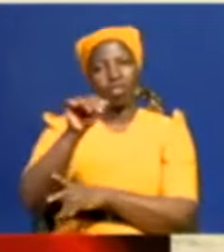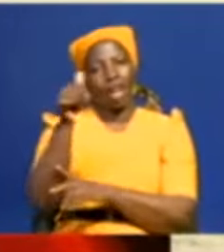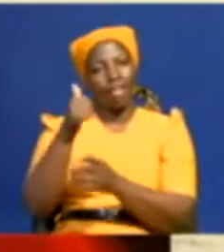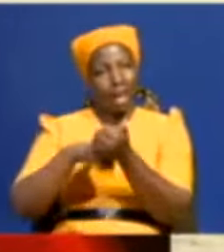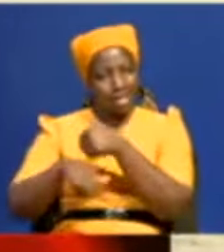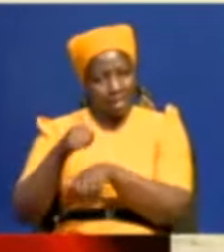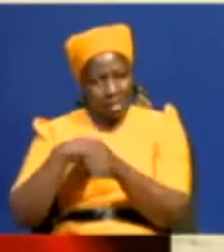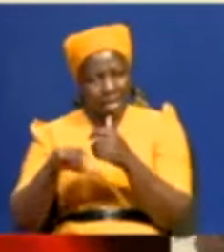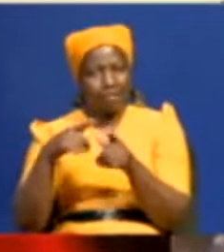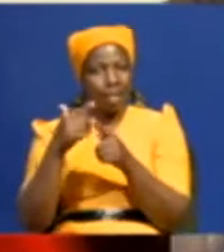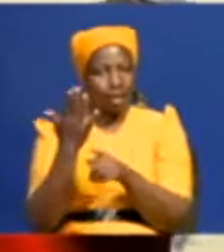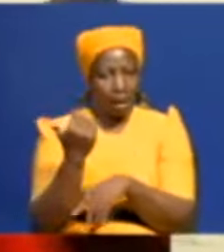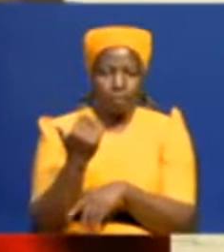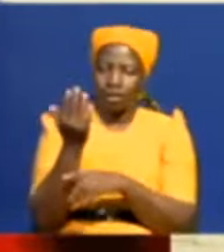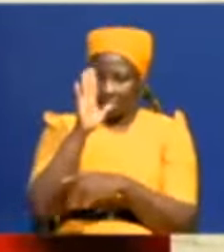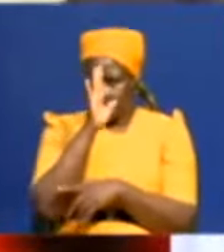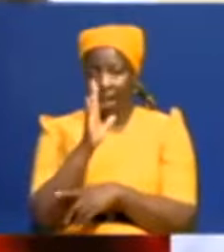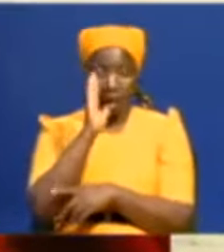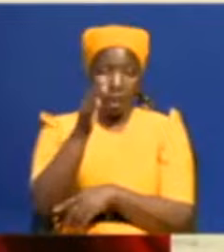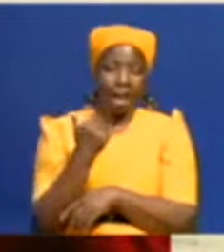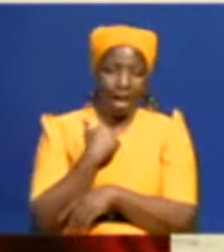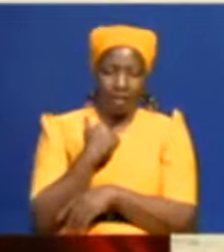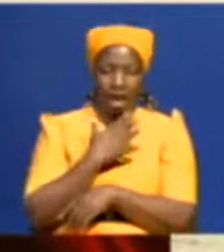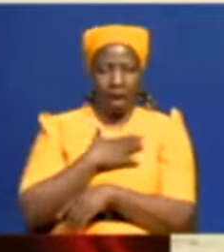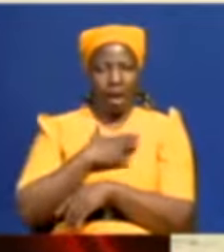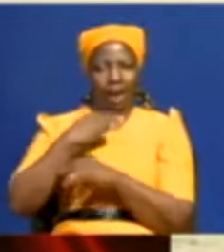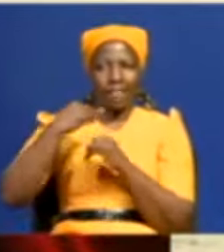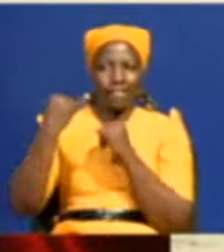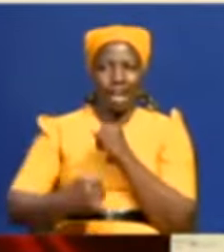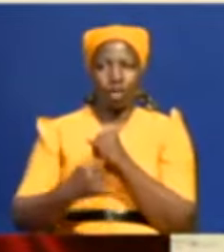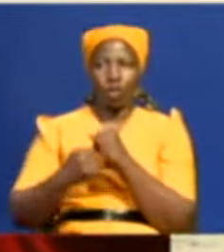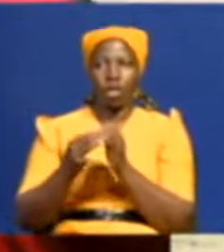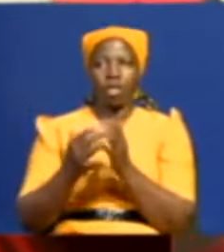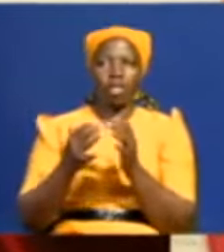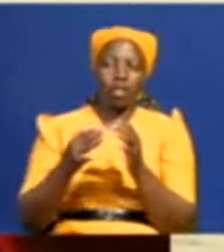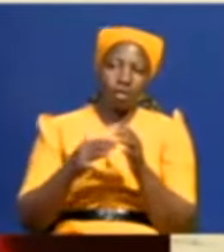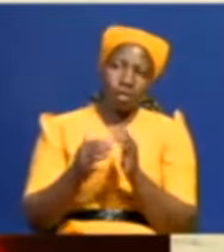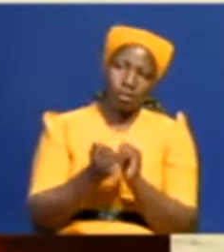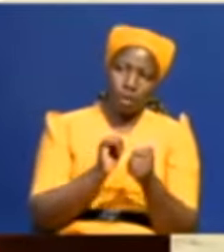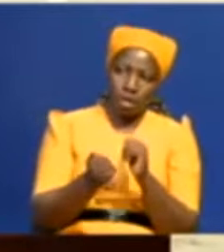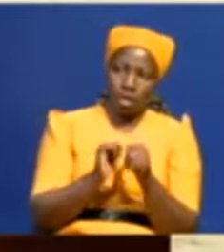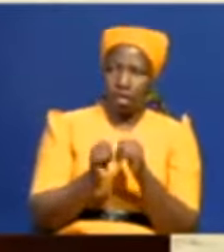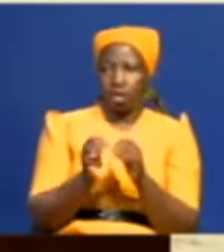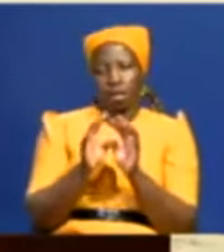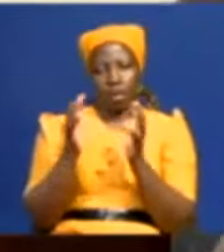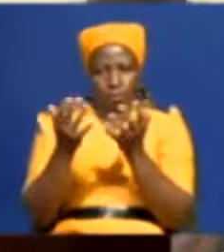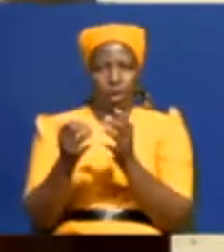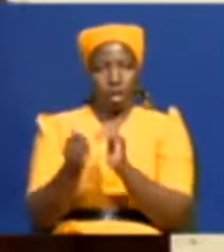Come Sunday, we'll be having our finals in ball games. Majorly, we go about our cultural